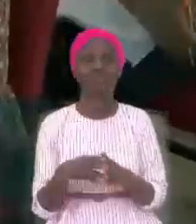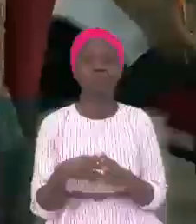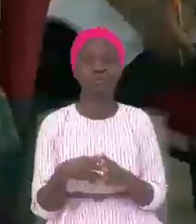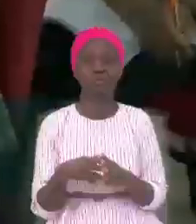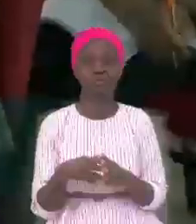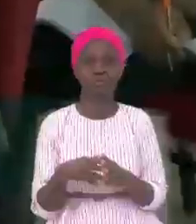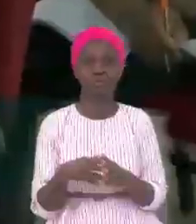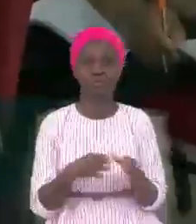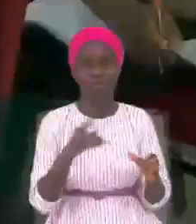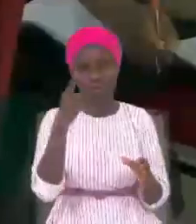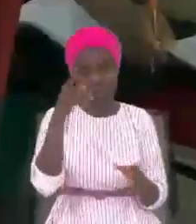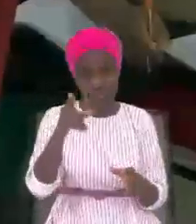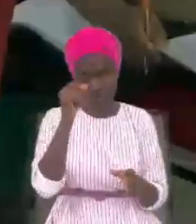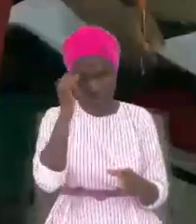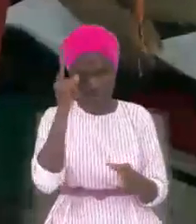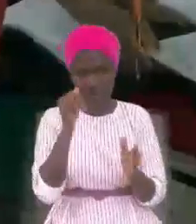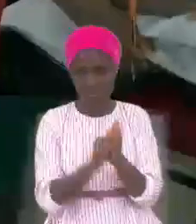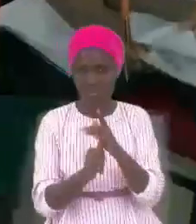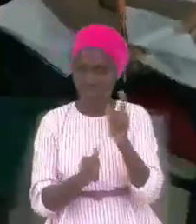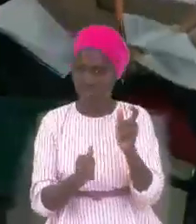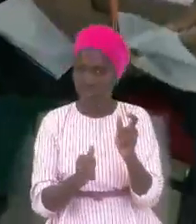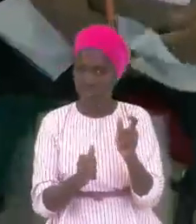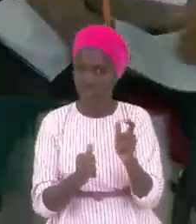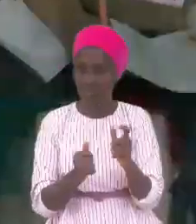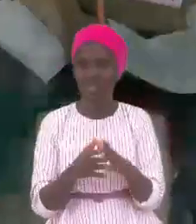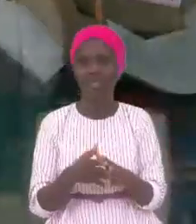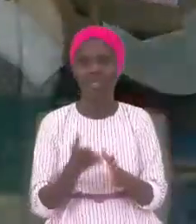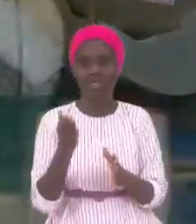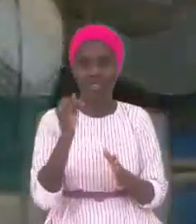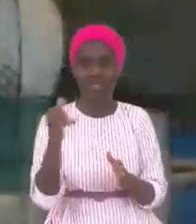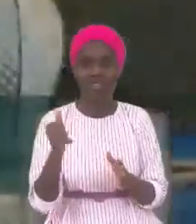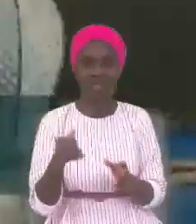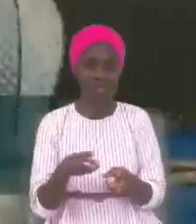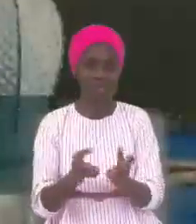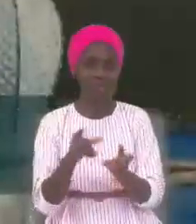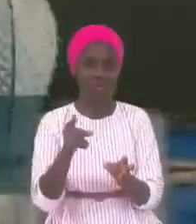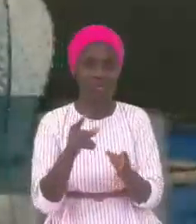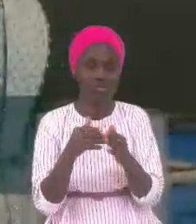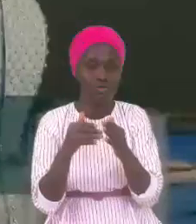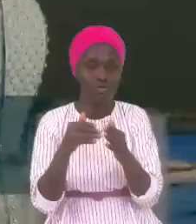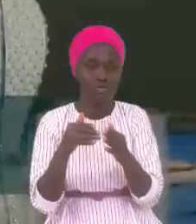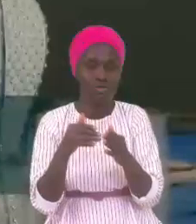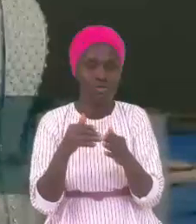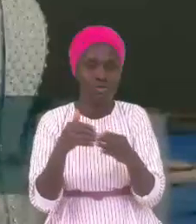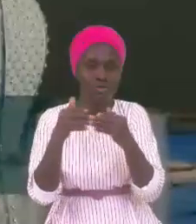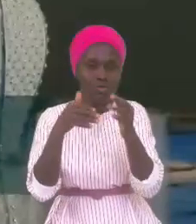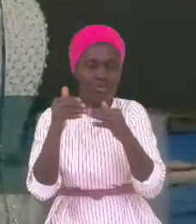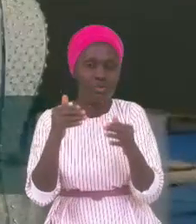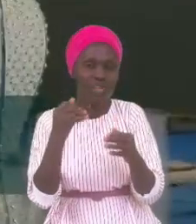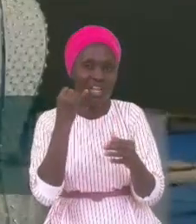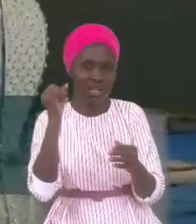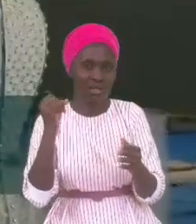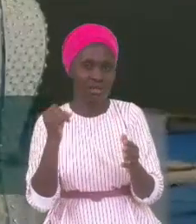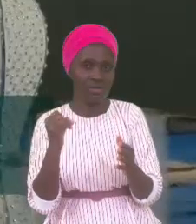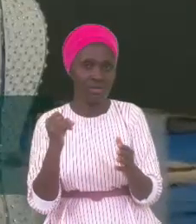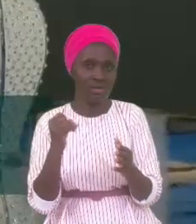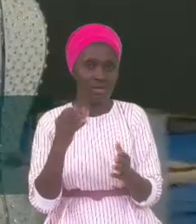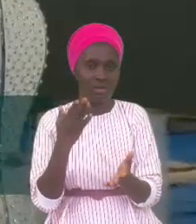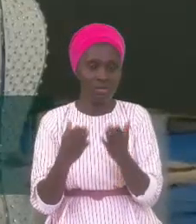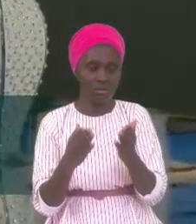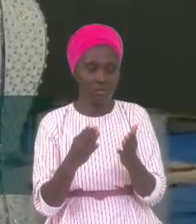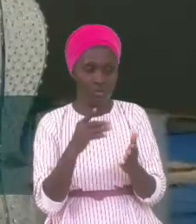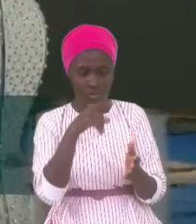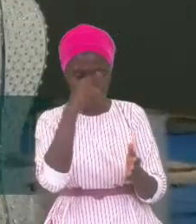word jealousy? There's a way you use jealousy. You're jealous of somebody because he has something you don't have. That is bad. That